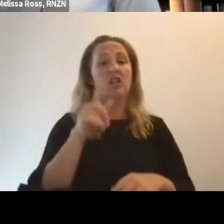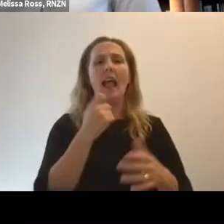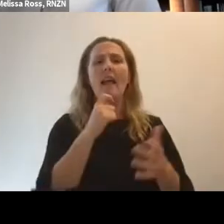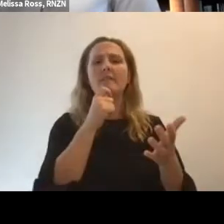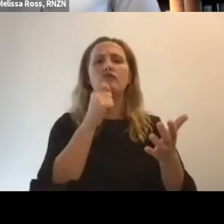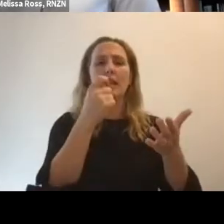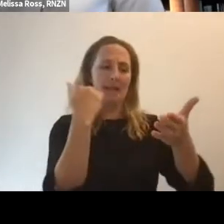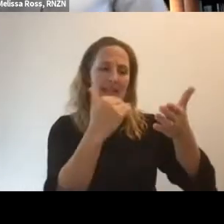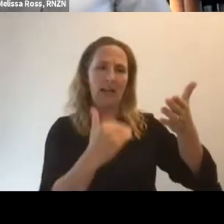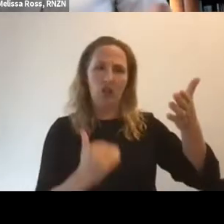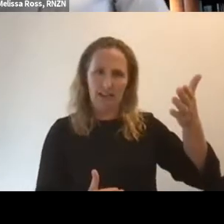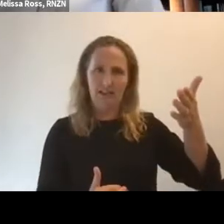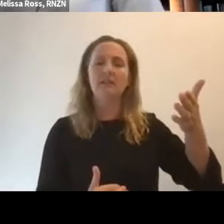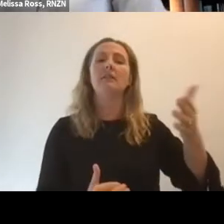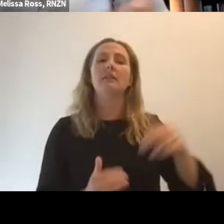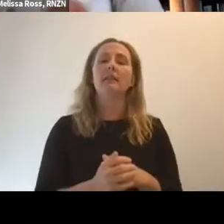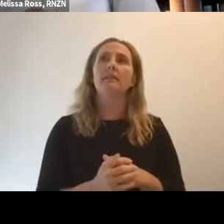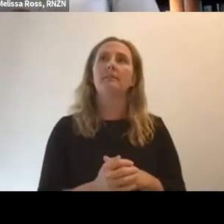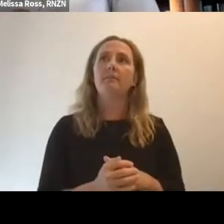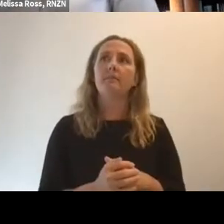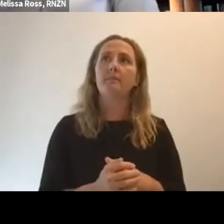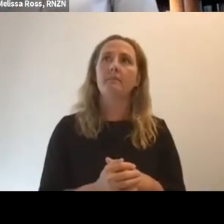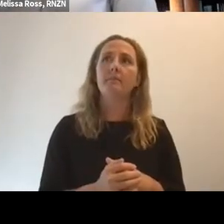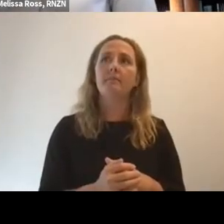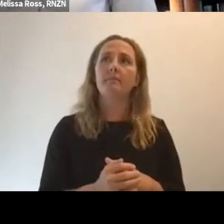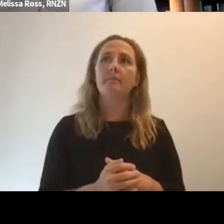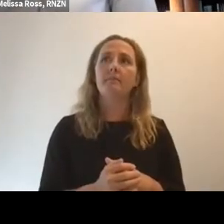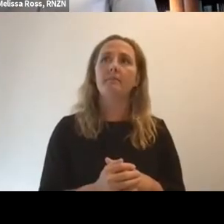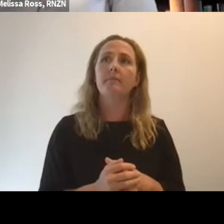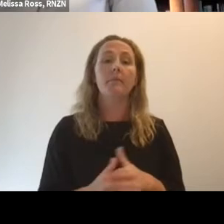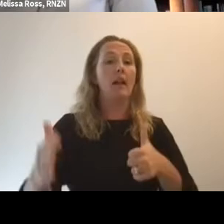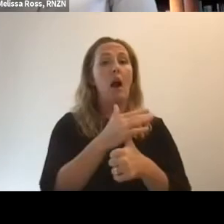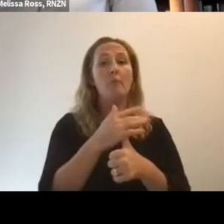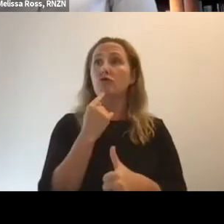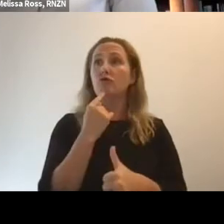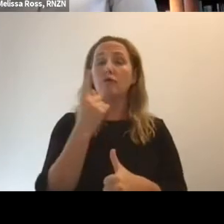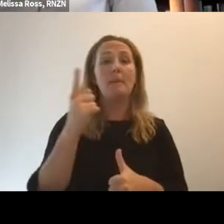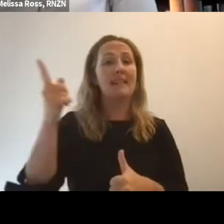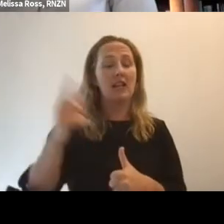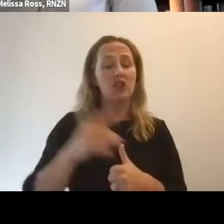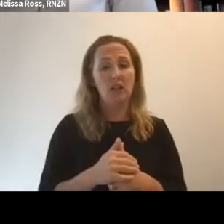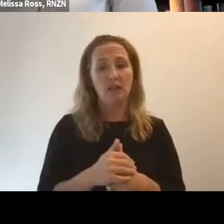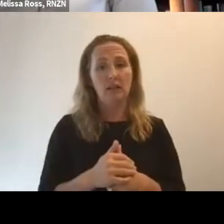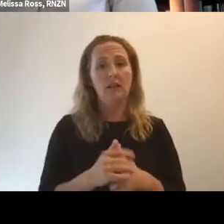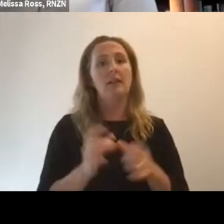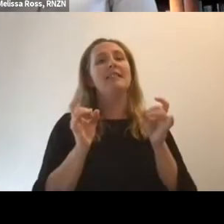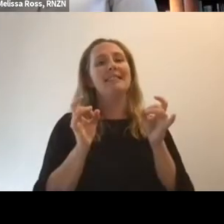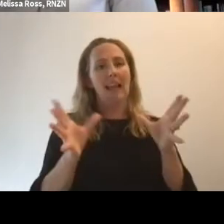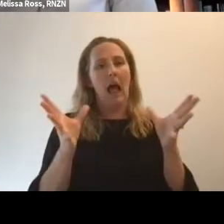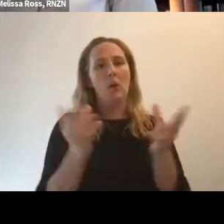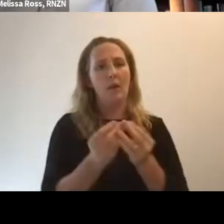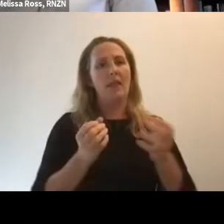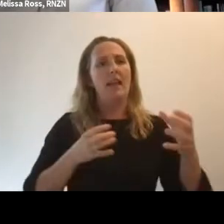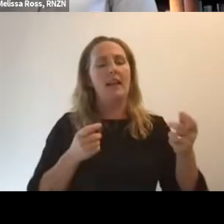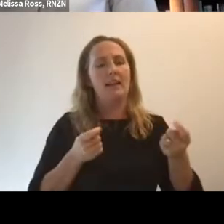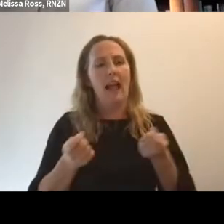came out of that. The primary recommendation was start with governance. We have a